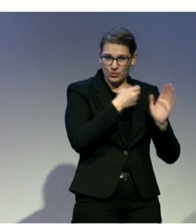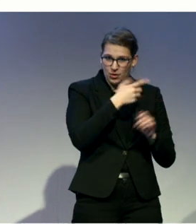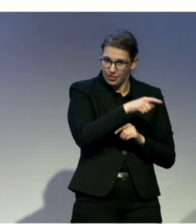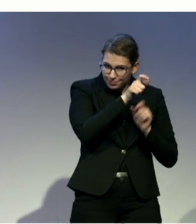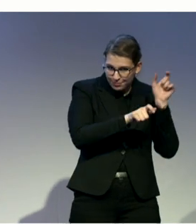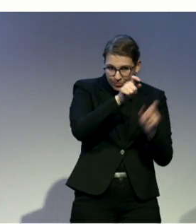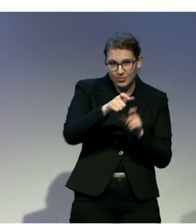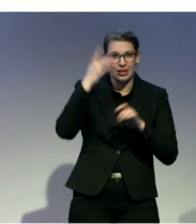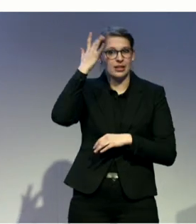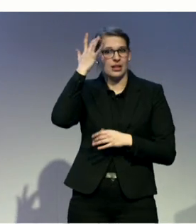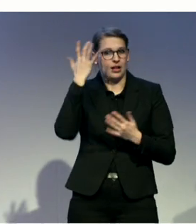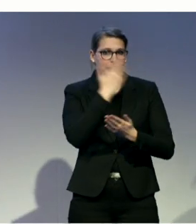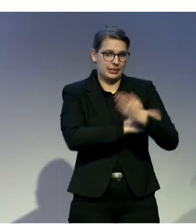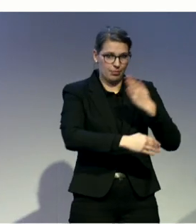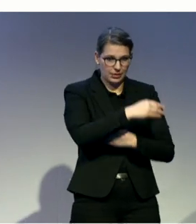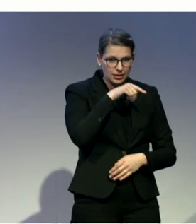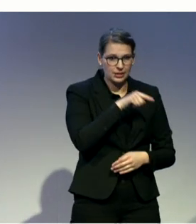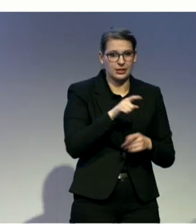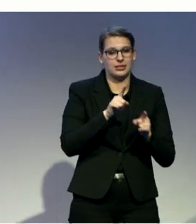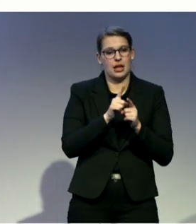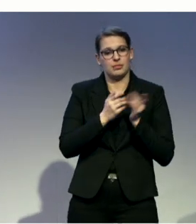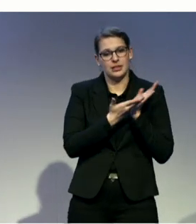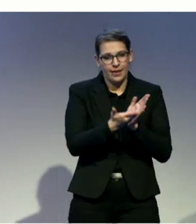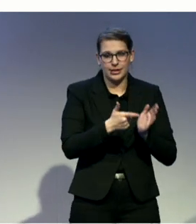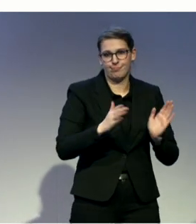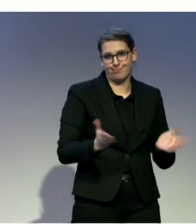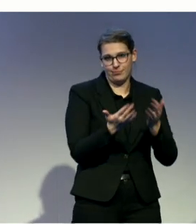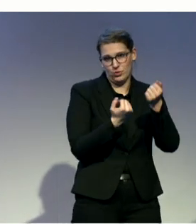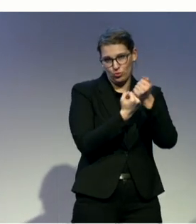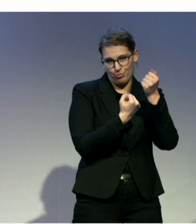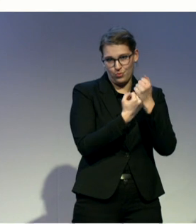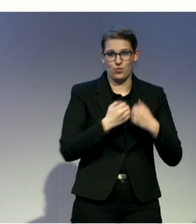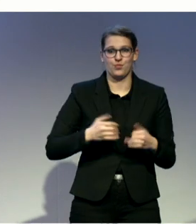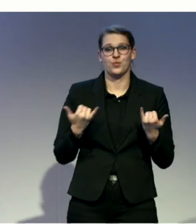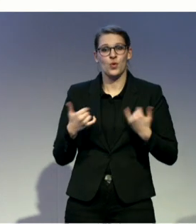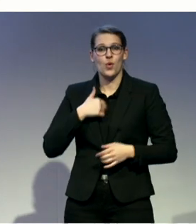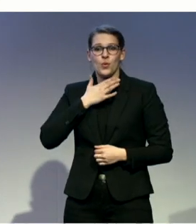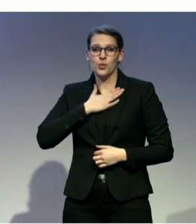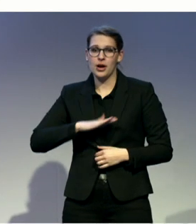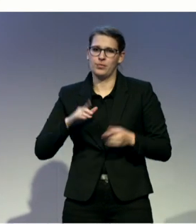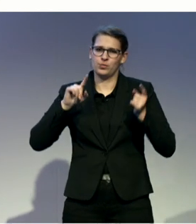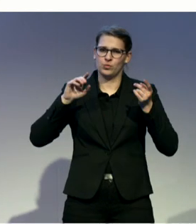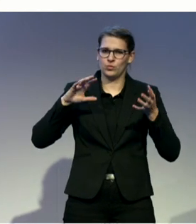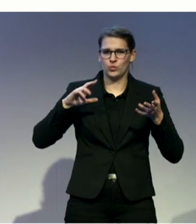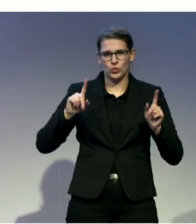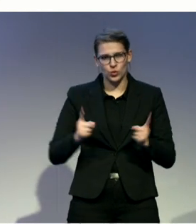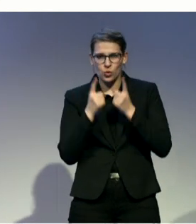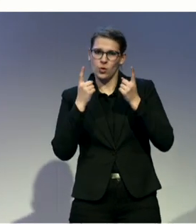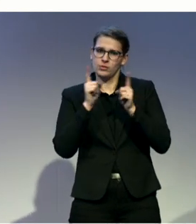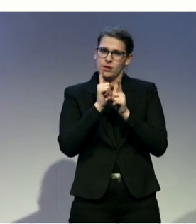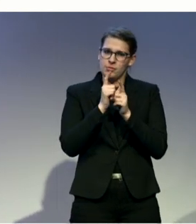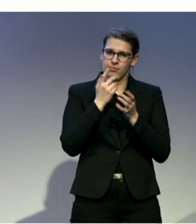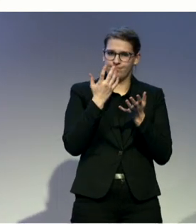Please allow me to give you a very short overview about what's happened in my country, just to